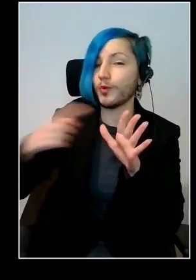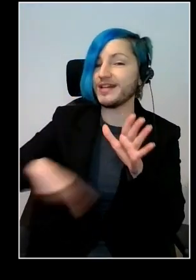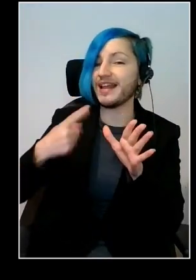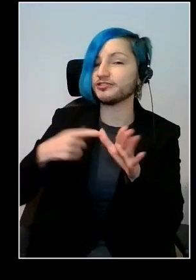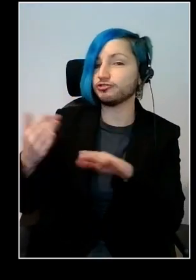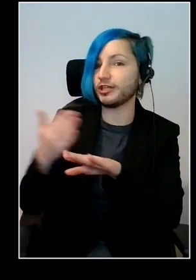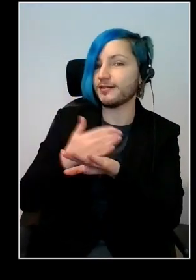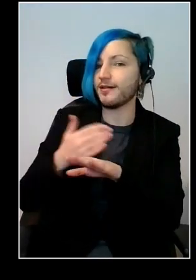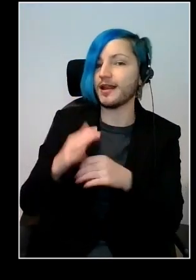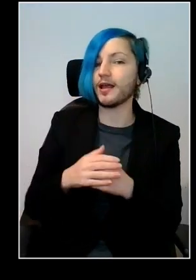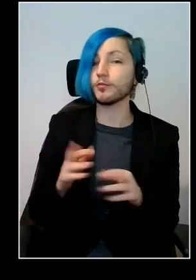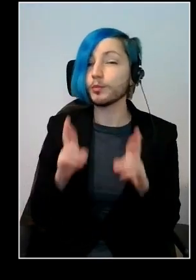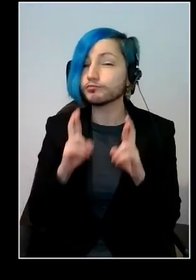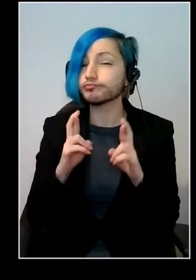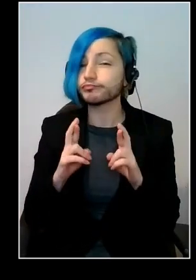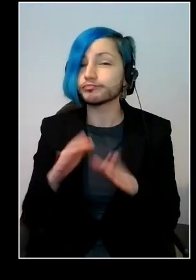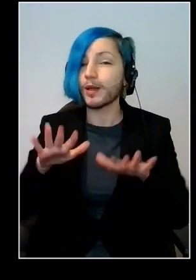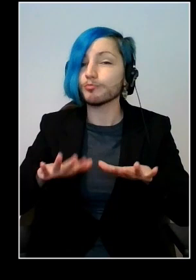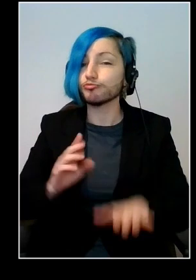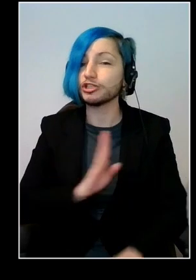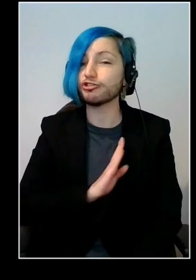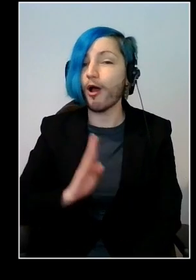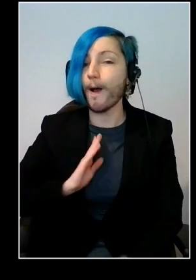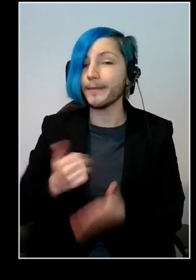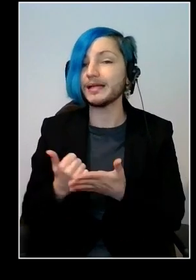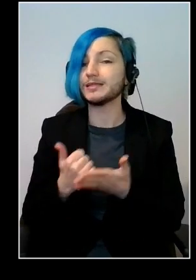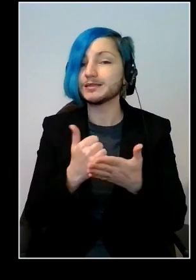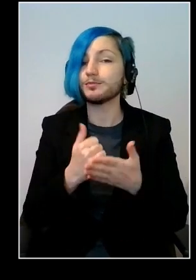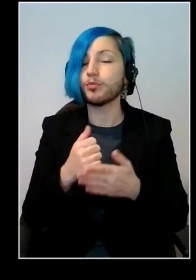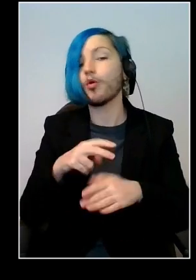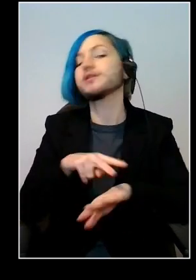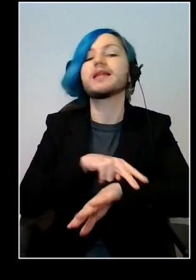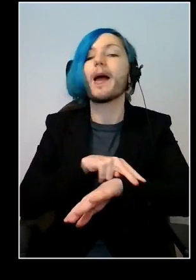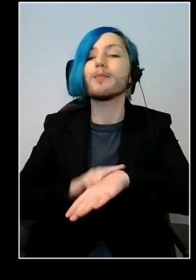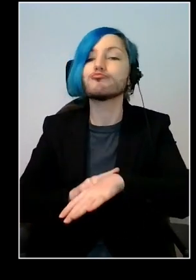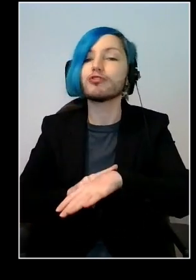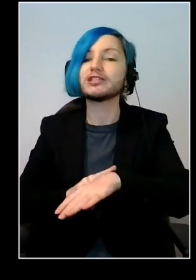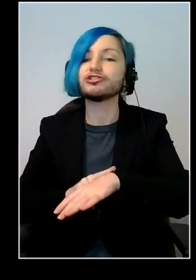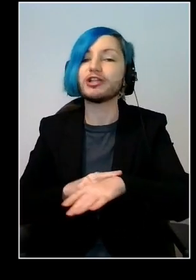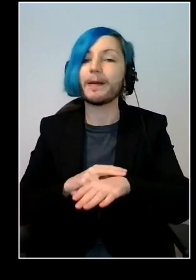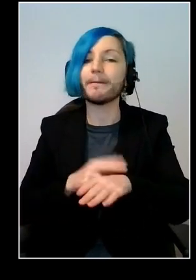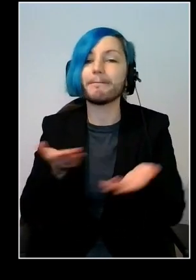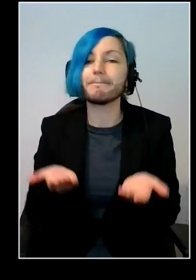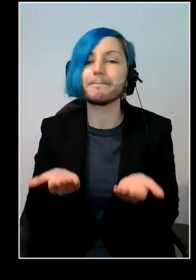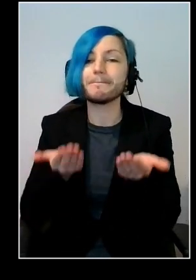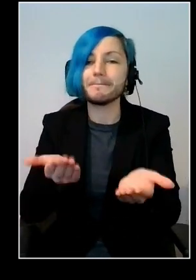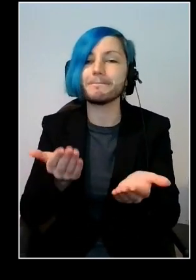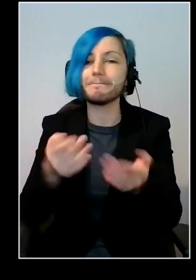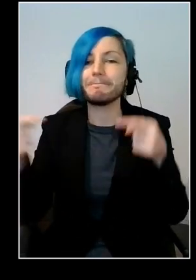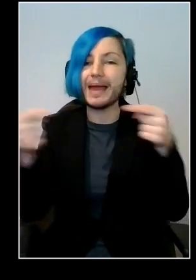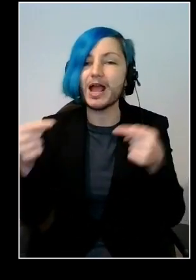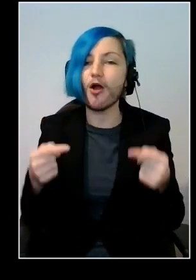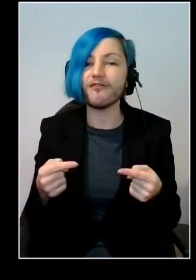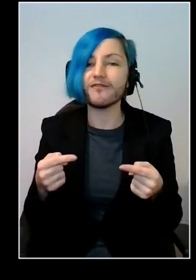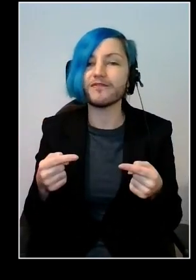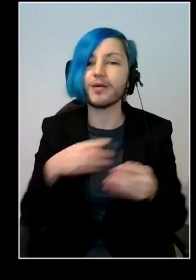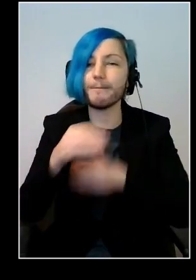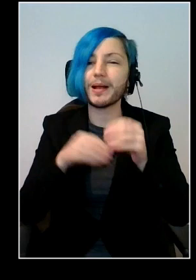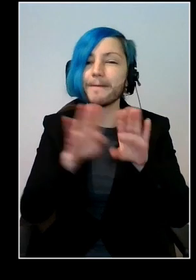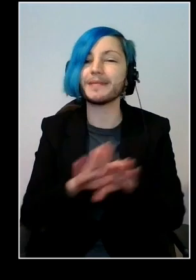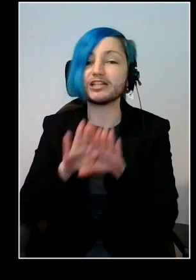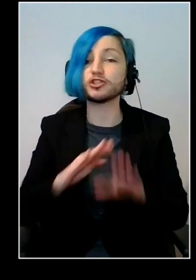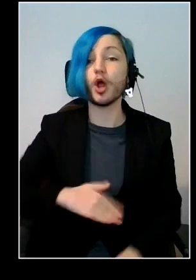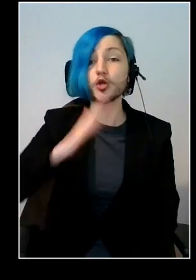British Army are going to support the Apprenticeship Bake-Off going national. We in the North East were the first region to do